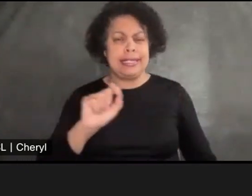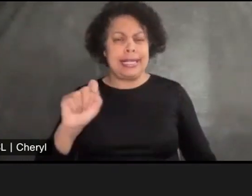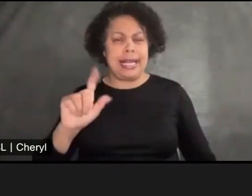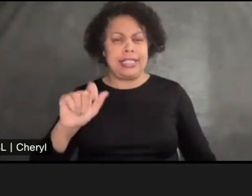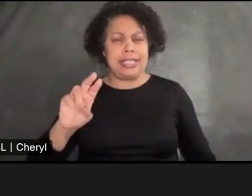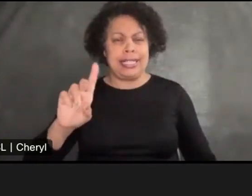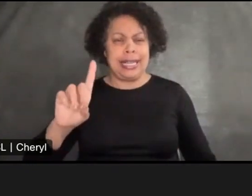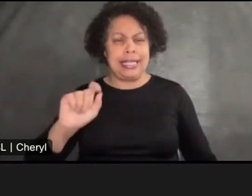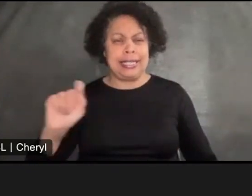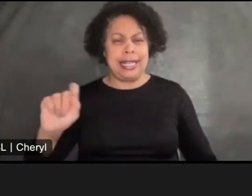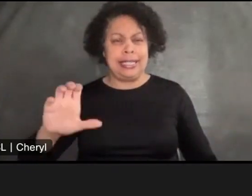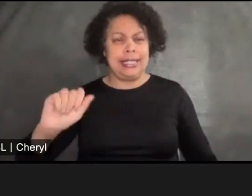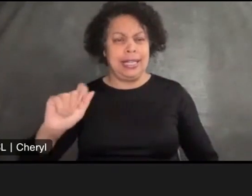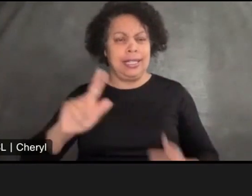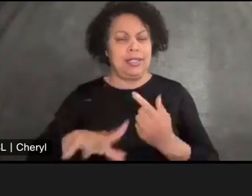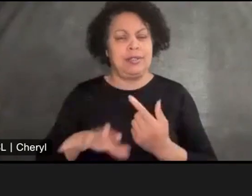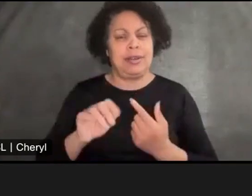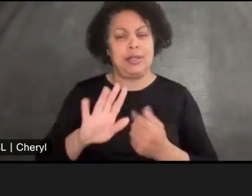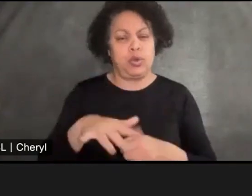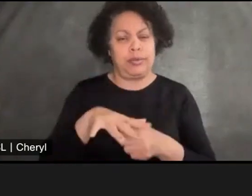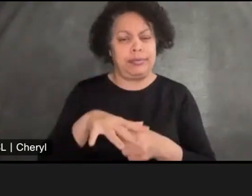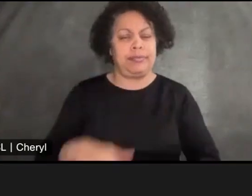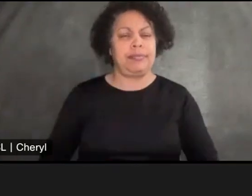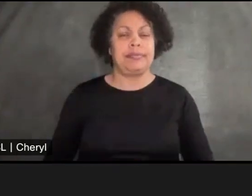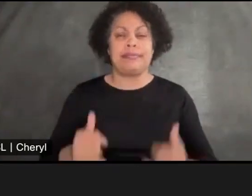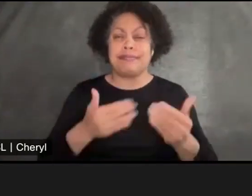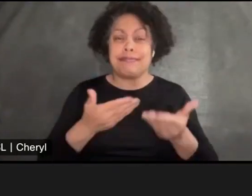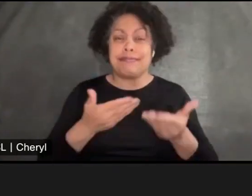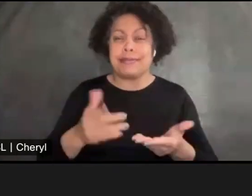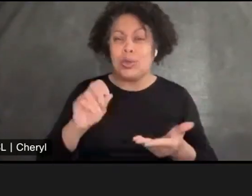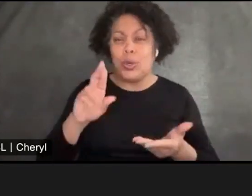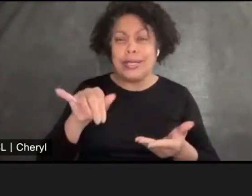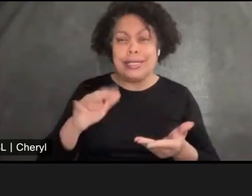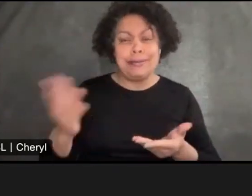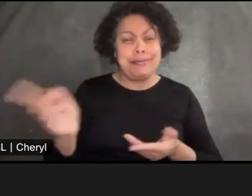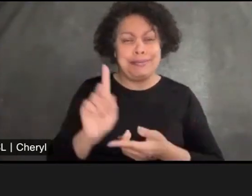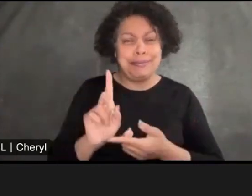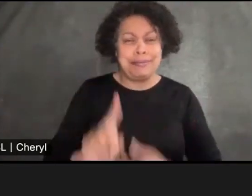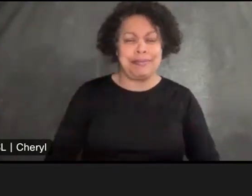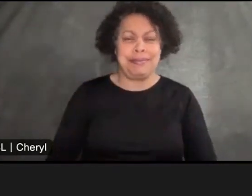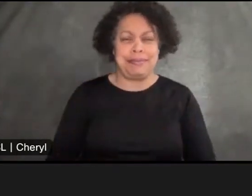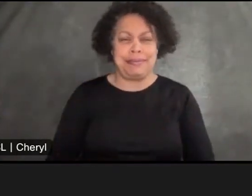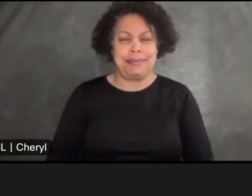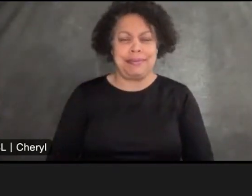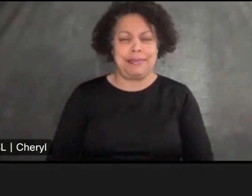native-land.ca. I will now welcome Tori to the virtual stage.